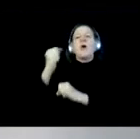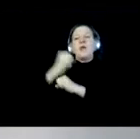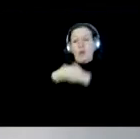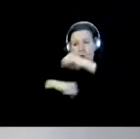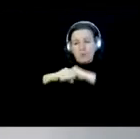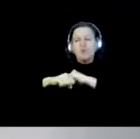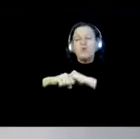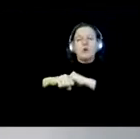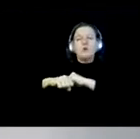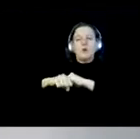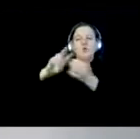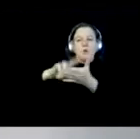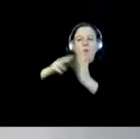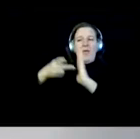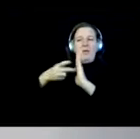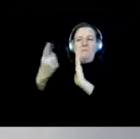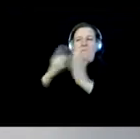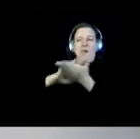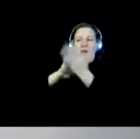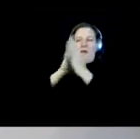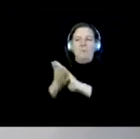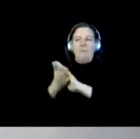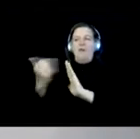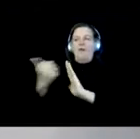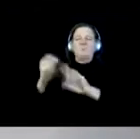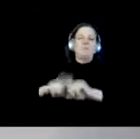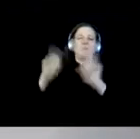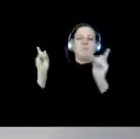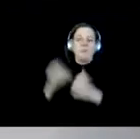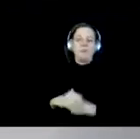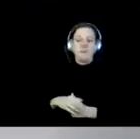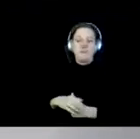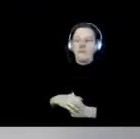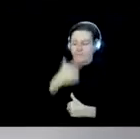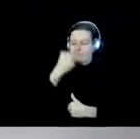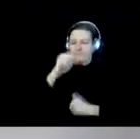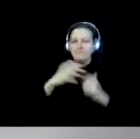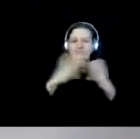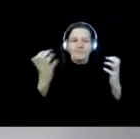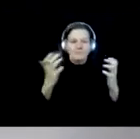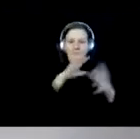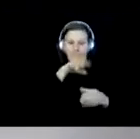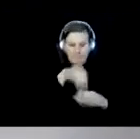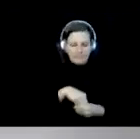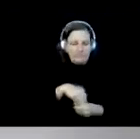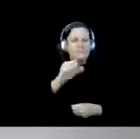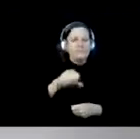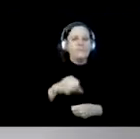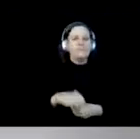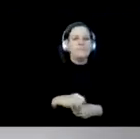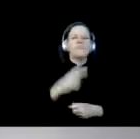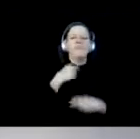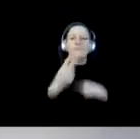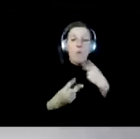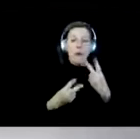else. Yeah, I mean, because there is so much that goes into it, and there's, voices, narration, there's all